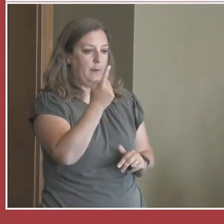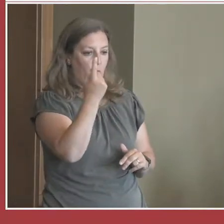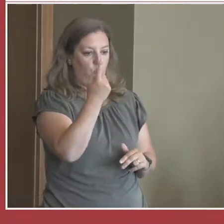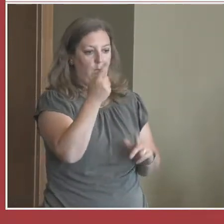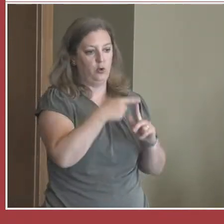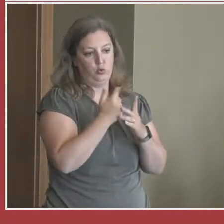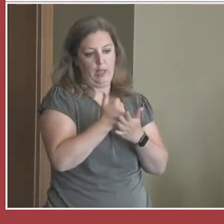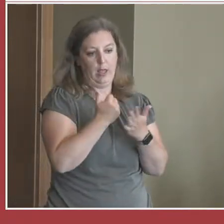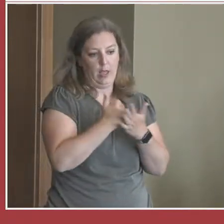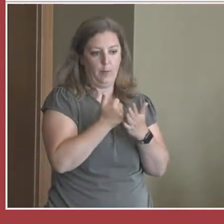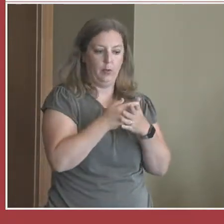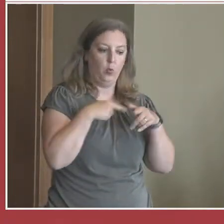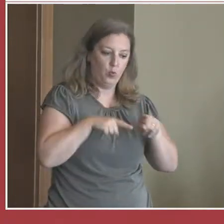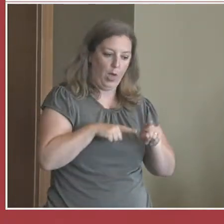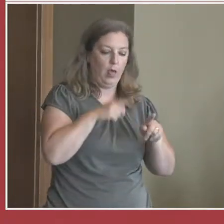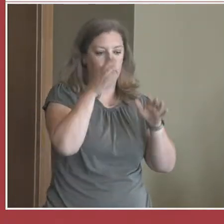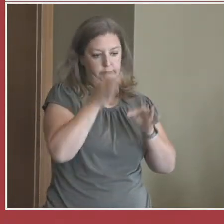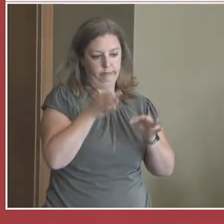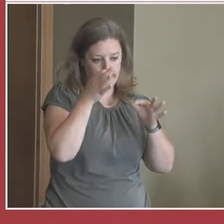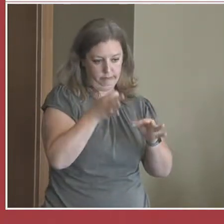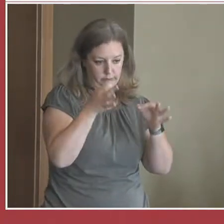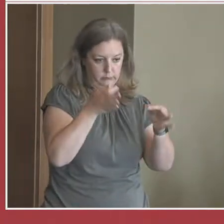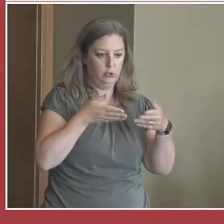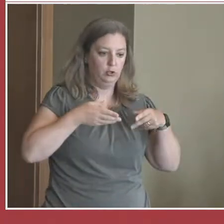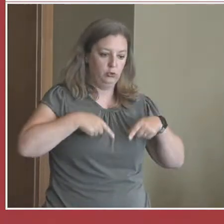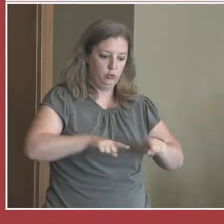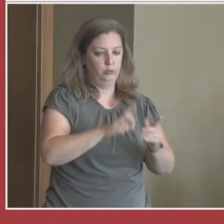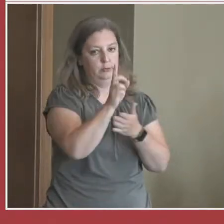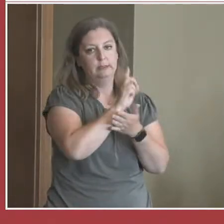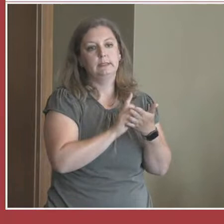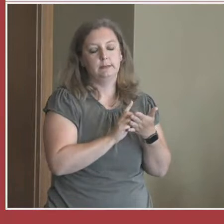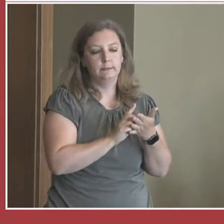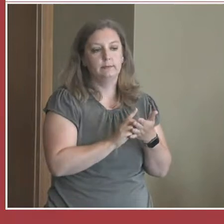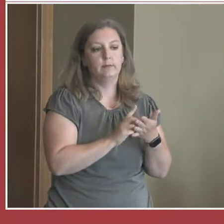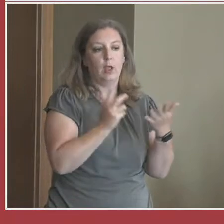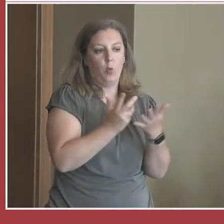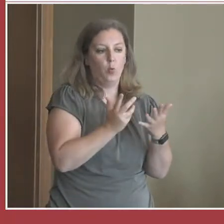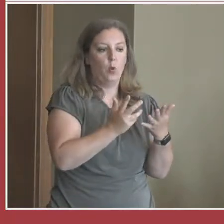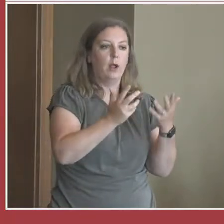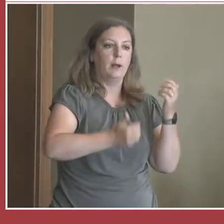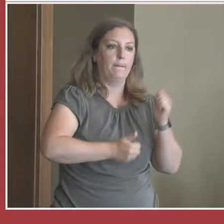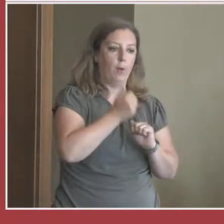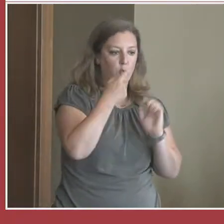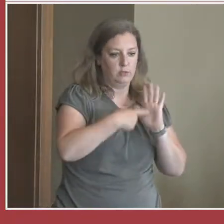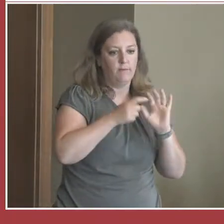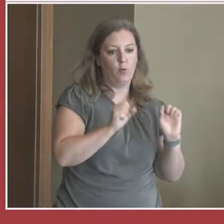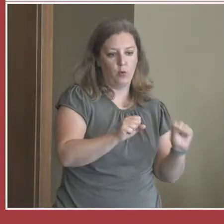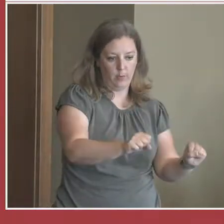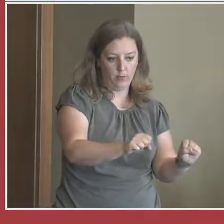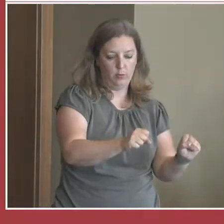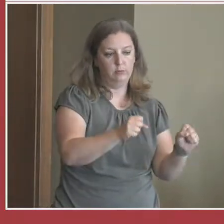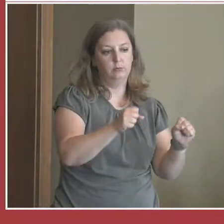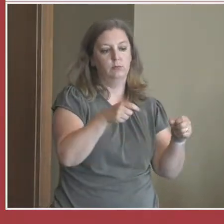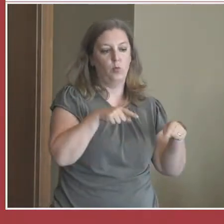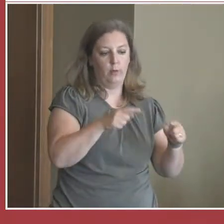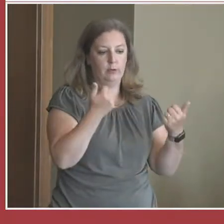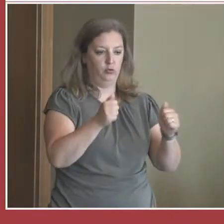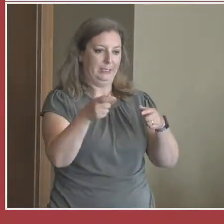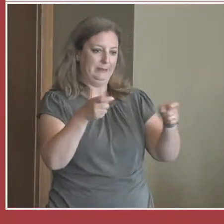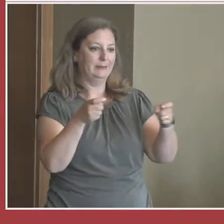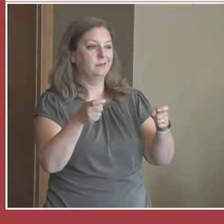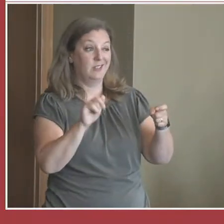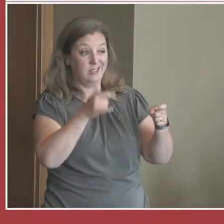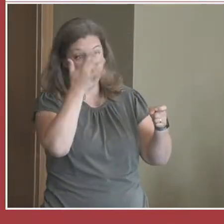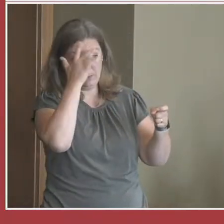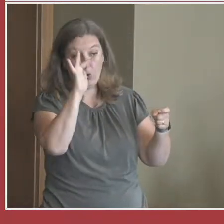someone there to help us as we're making decisions during design, what's going to be the most affordable as we try to manage that. And I think that's a